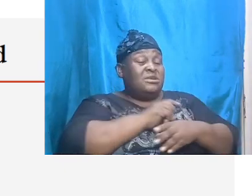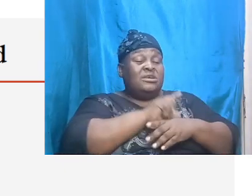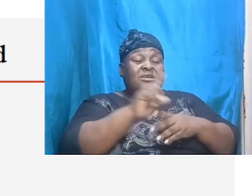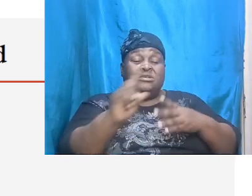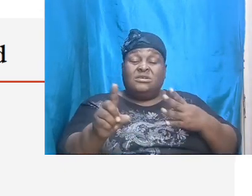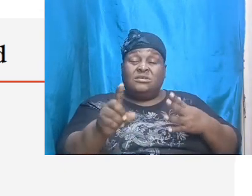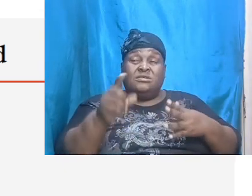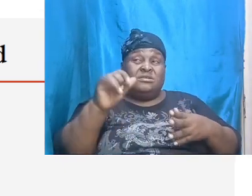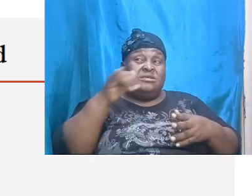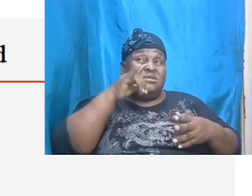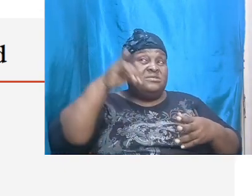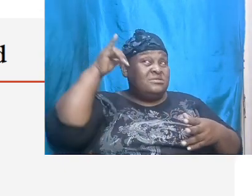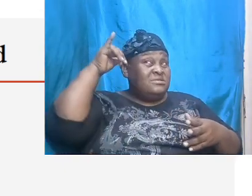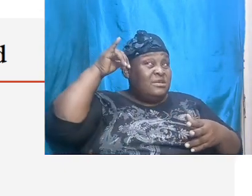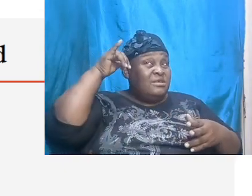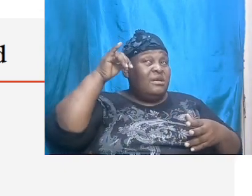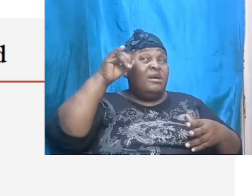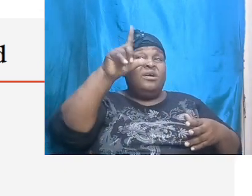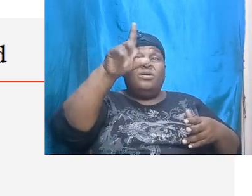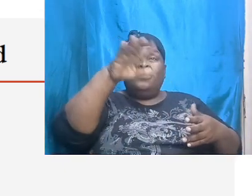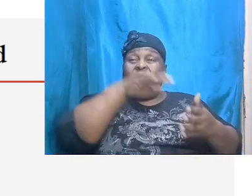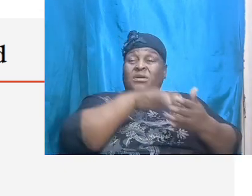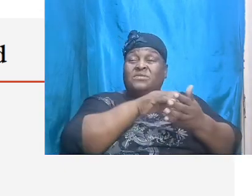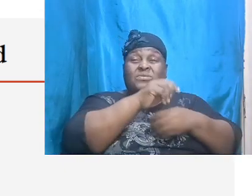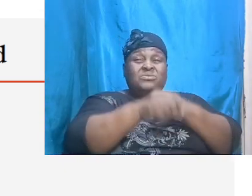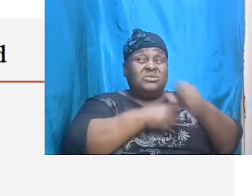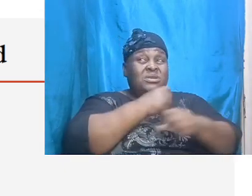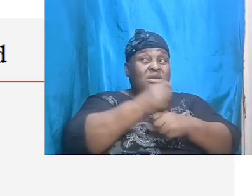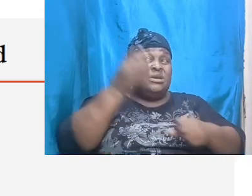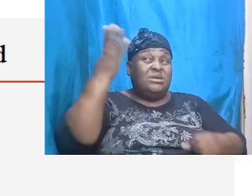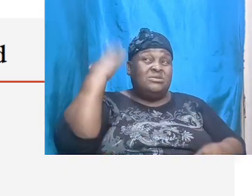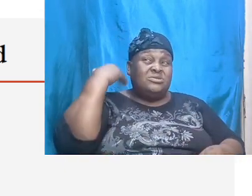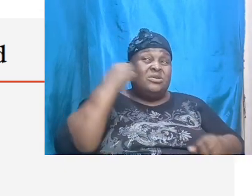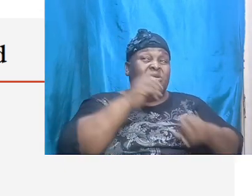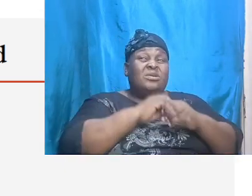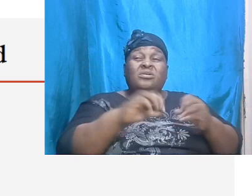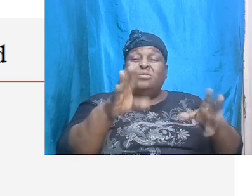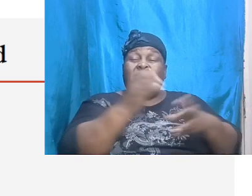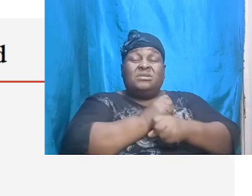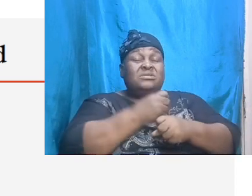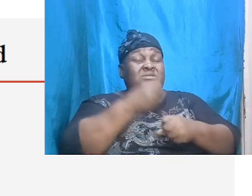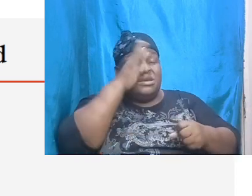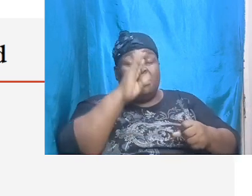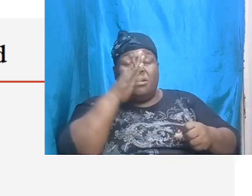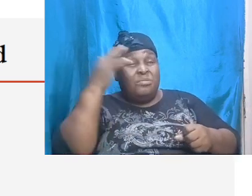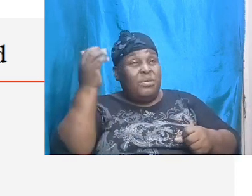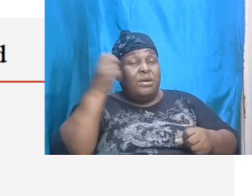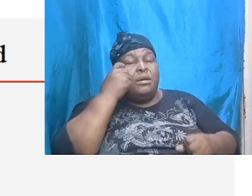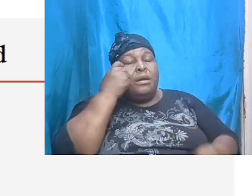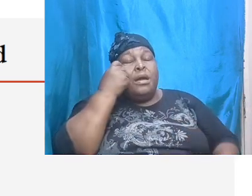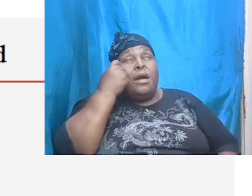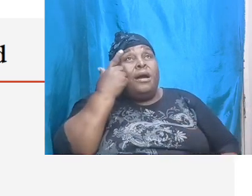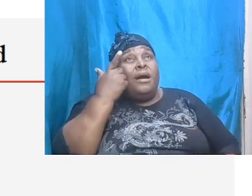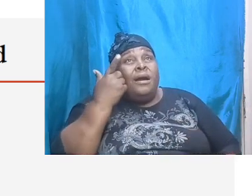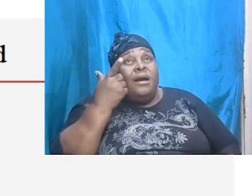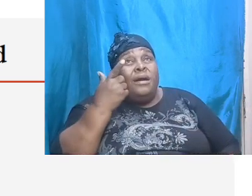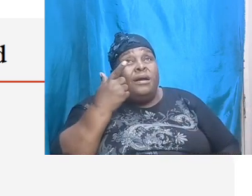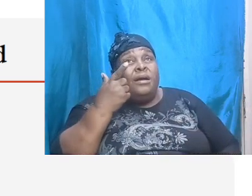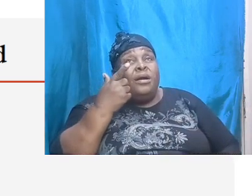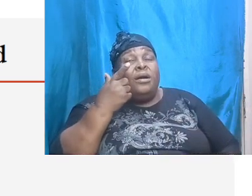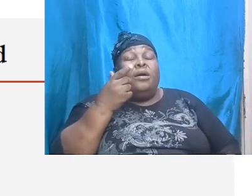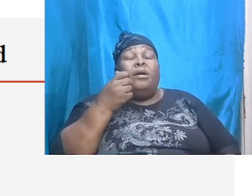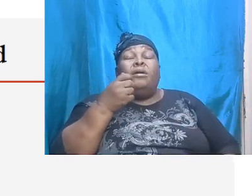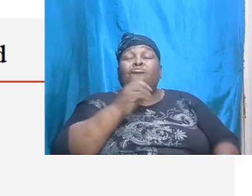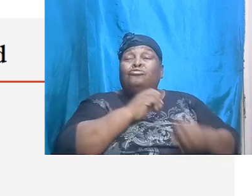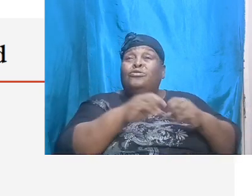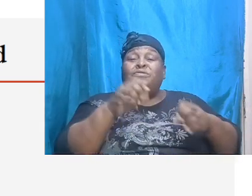If God did it 1,000 years, there's nothing that God takes God by surprise. Amen. There's nothing that is too hard for God. The Bible says with God,